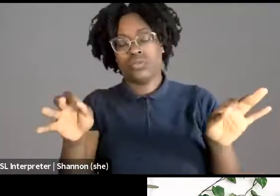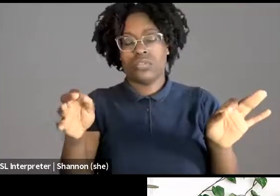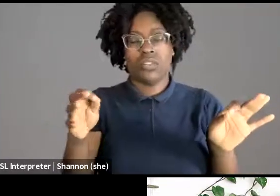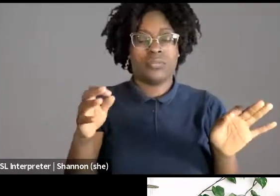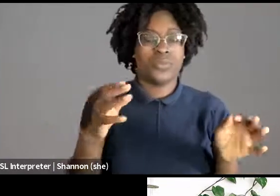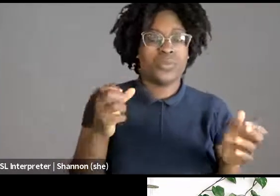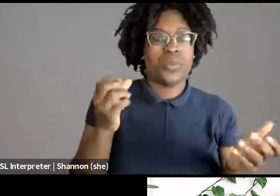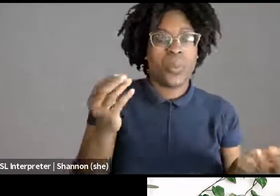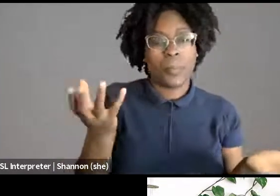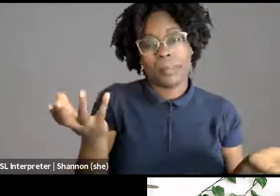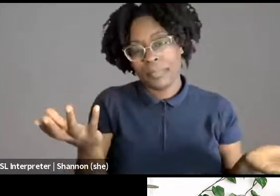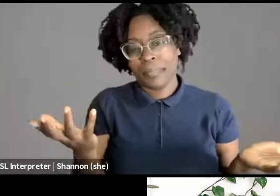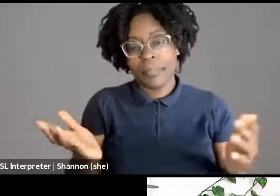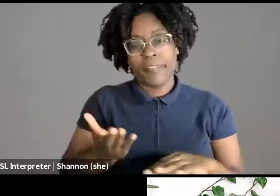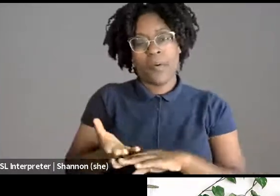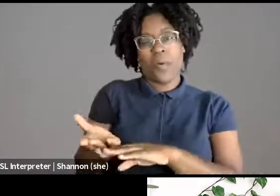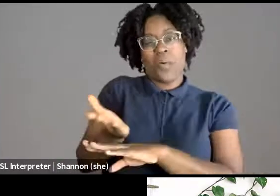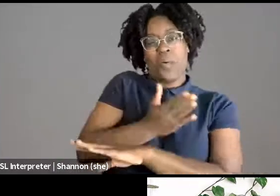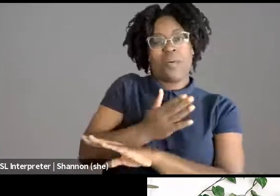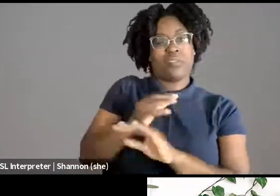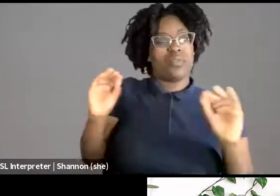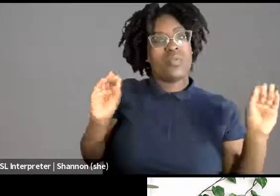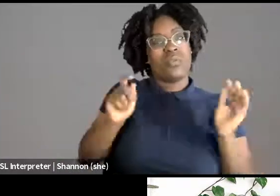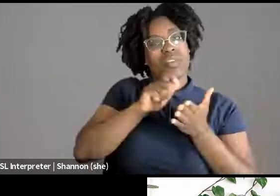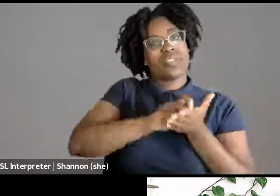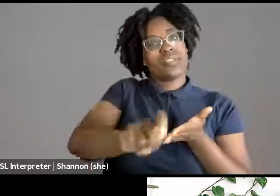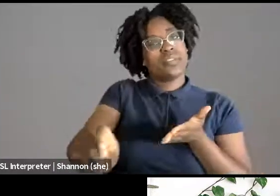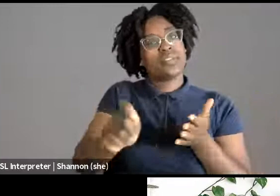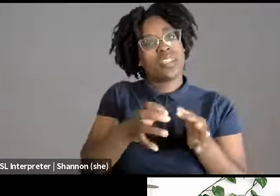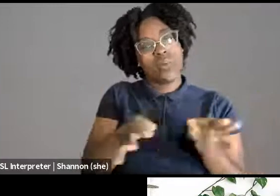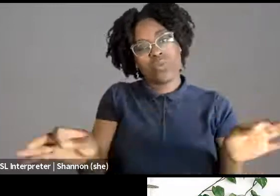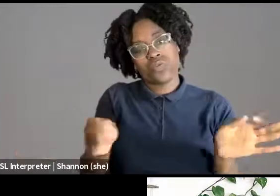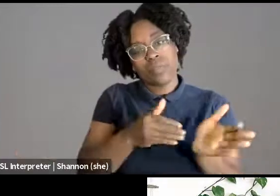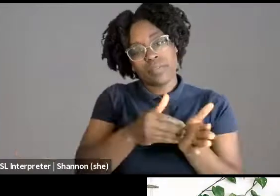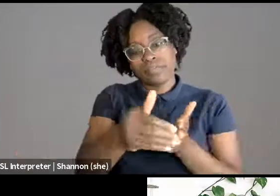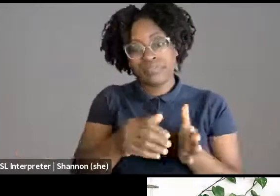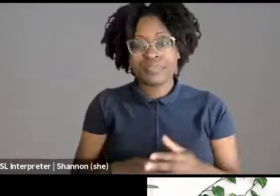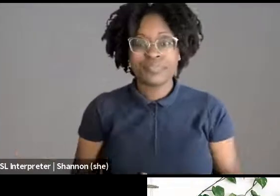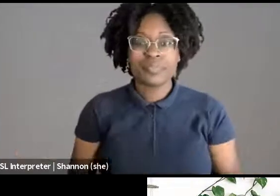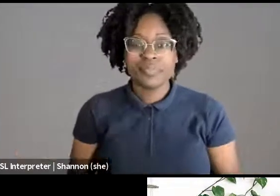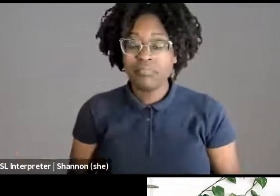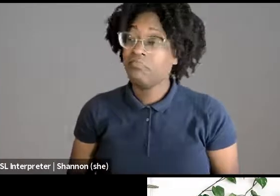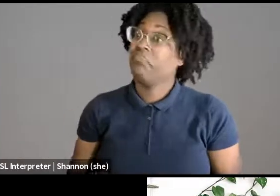we talk a little bit about you and your story and kind of